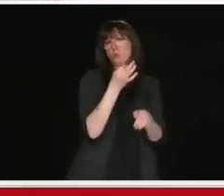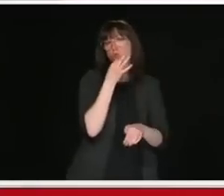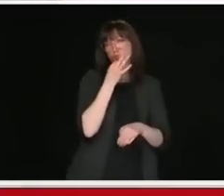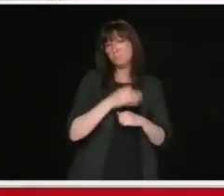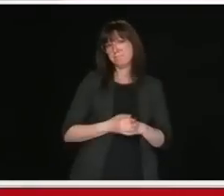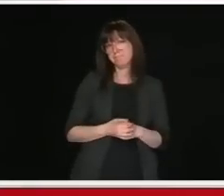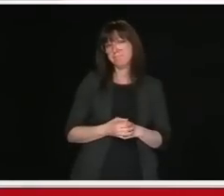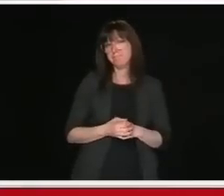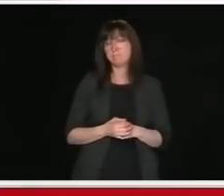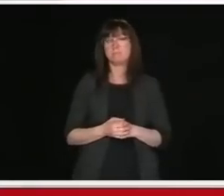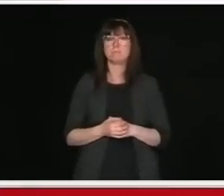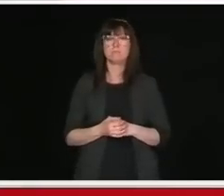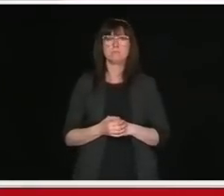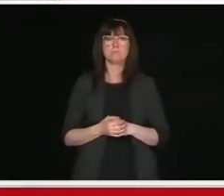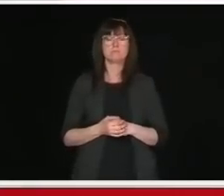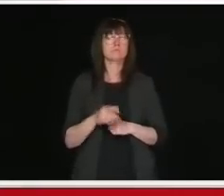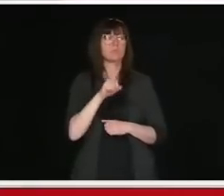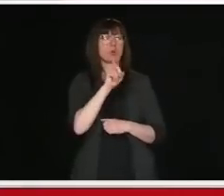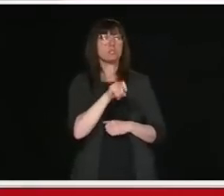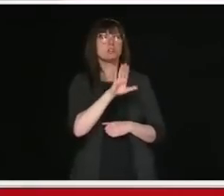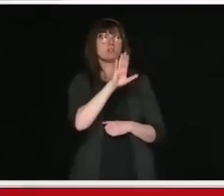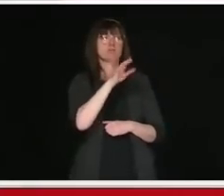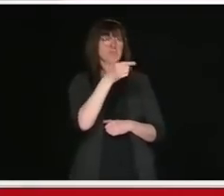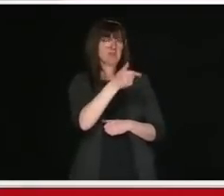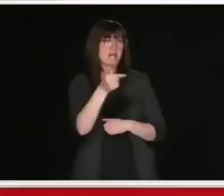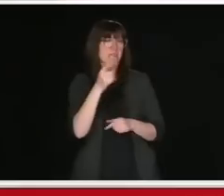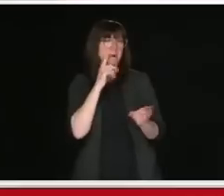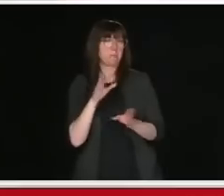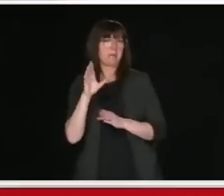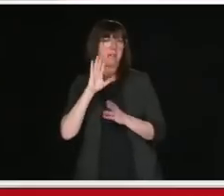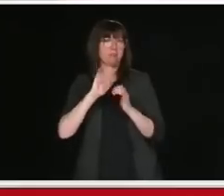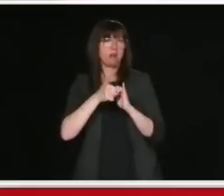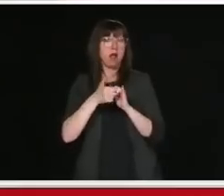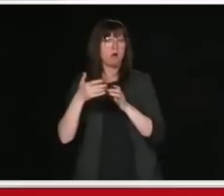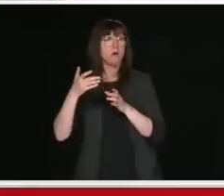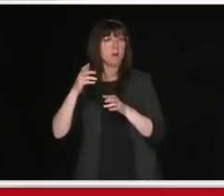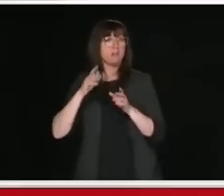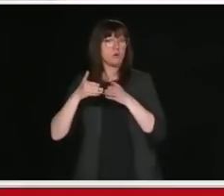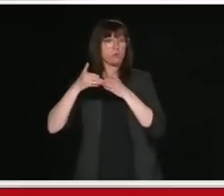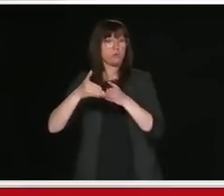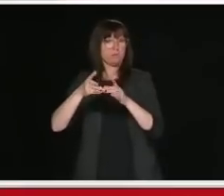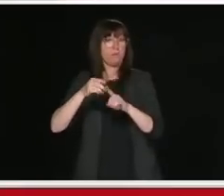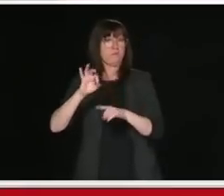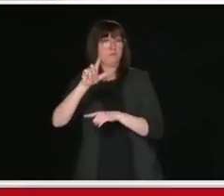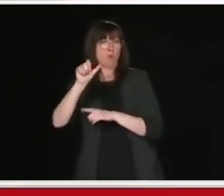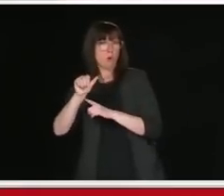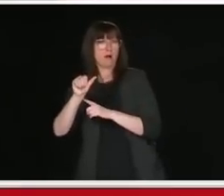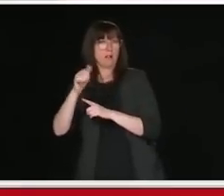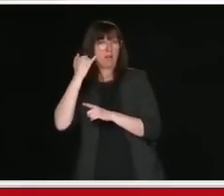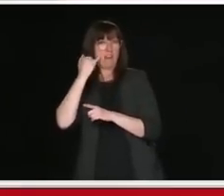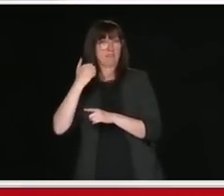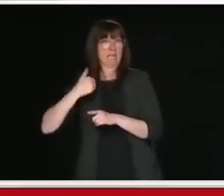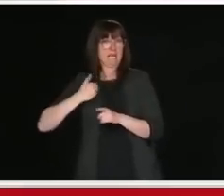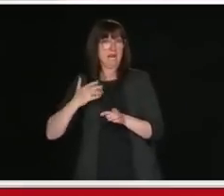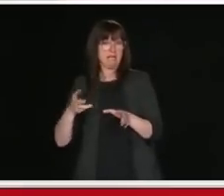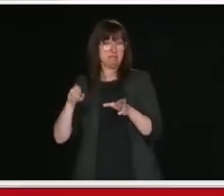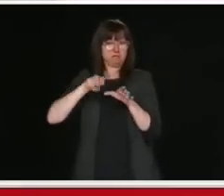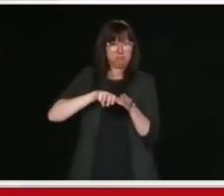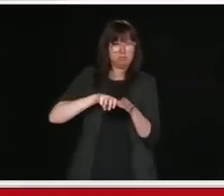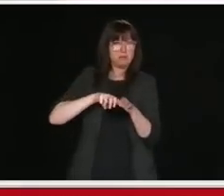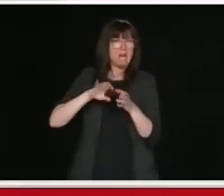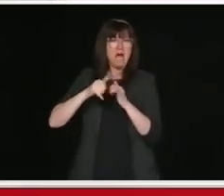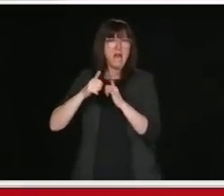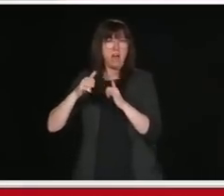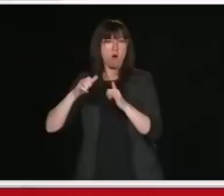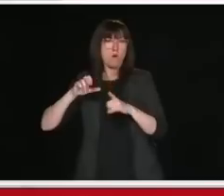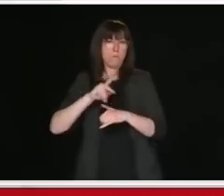government's plans for returning cruise ship passengers from Florida? How will they get home? Will they be quarantined or allowed to self-isolate at home? Anyone